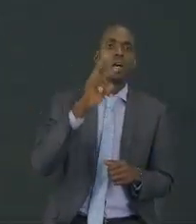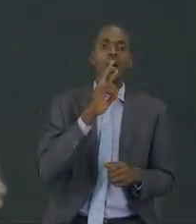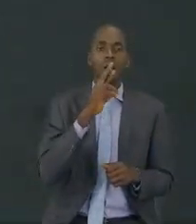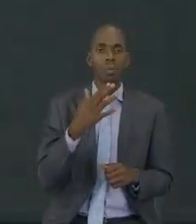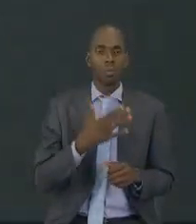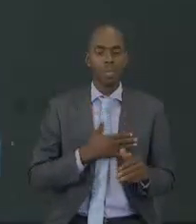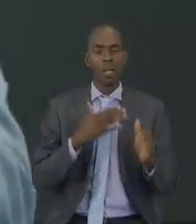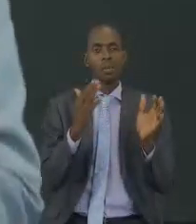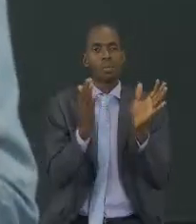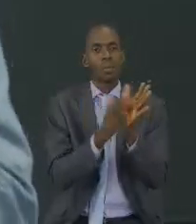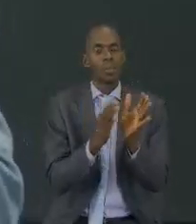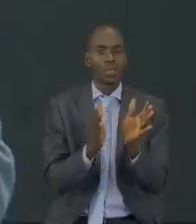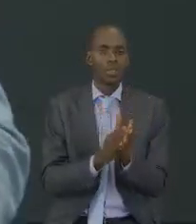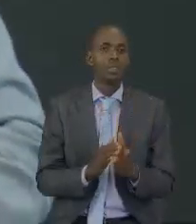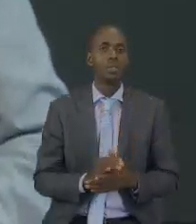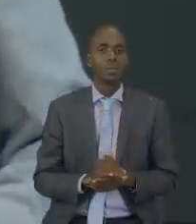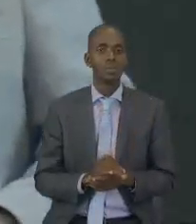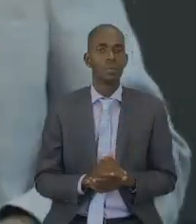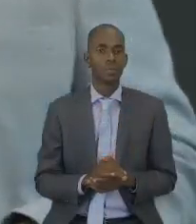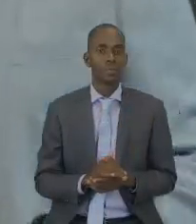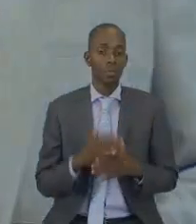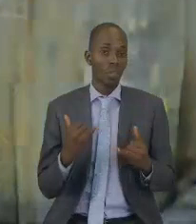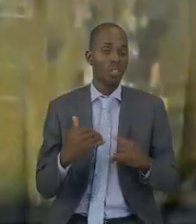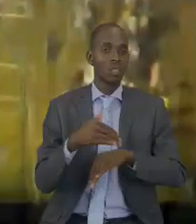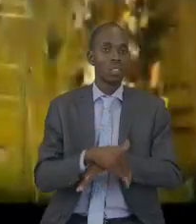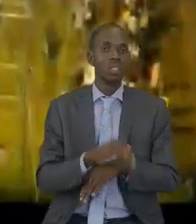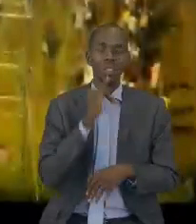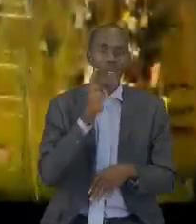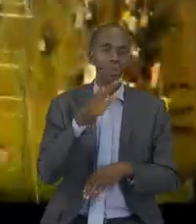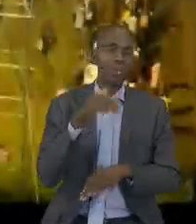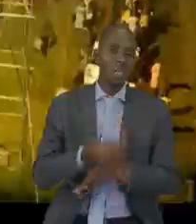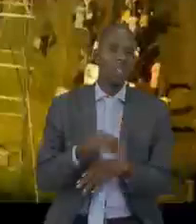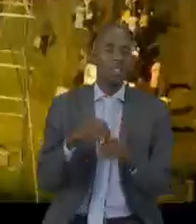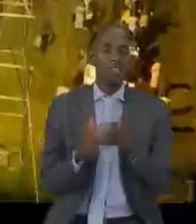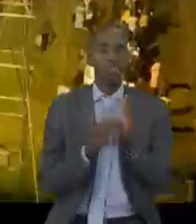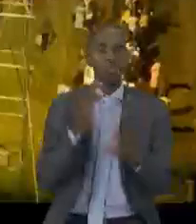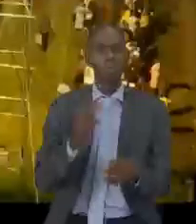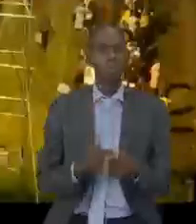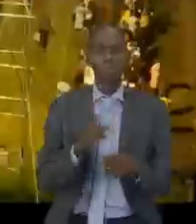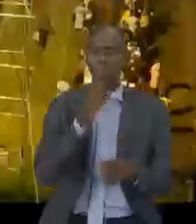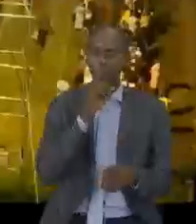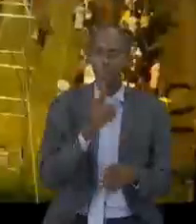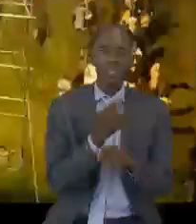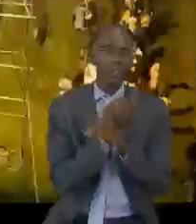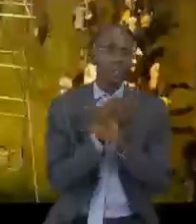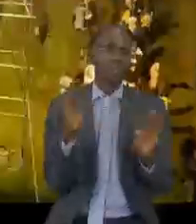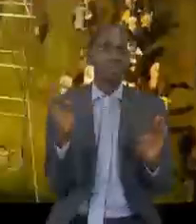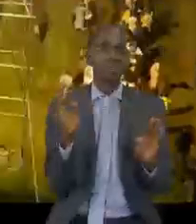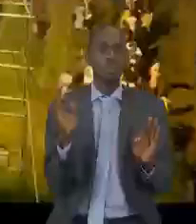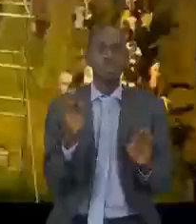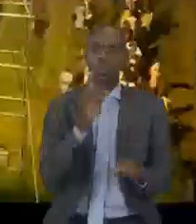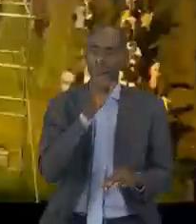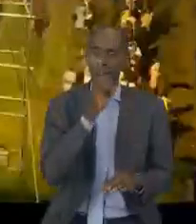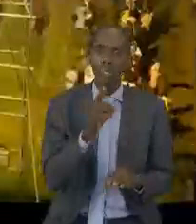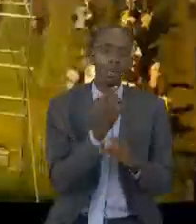art my praise. Tonight is your night. Sure freedom. I say